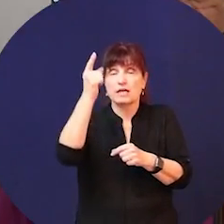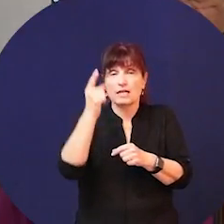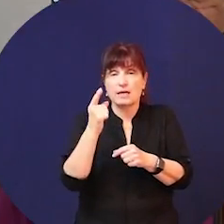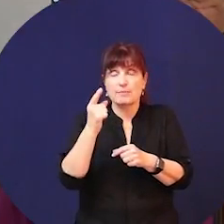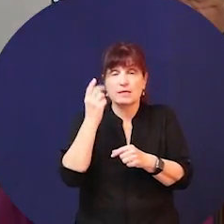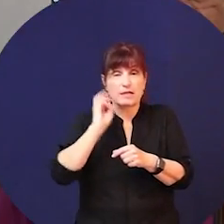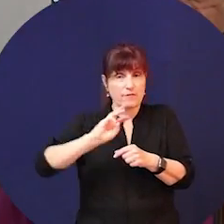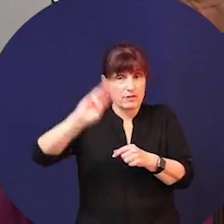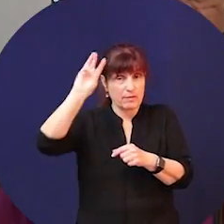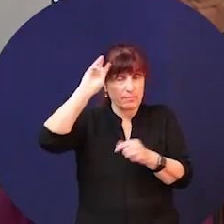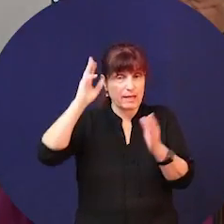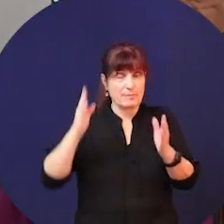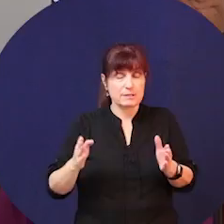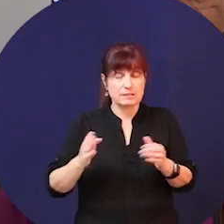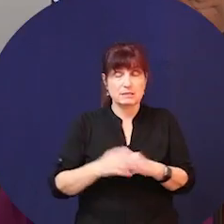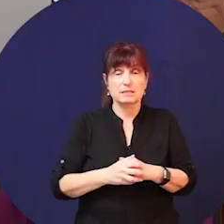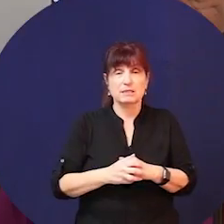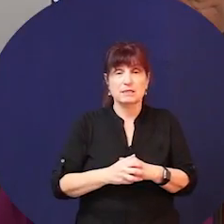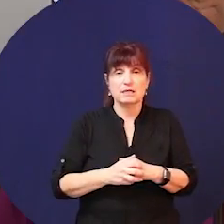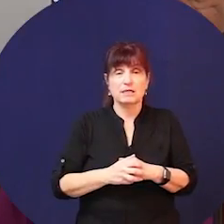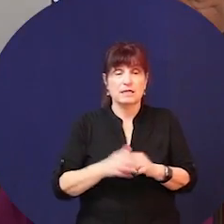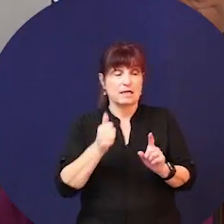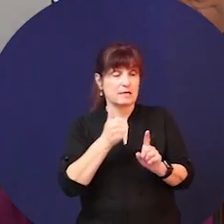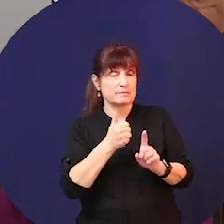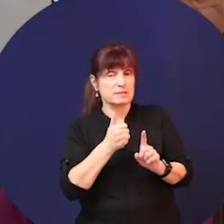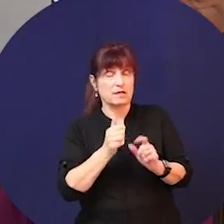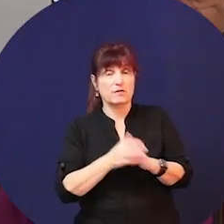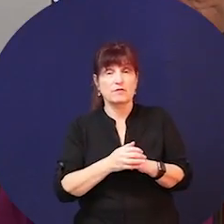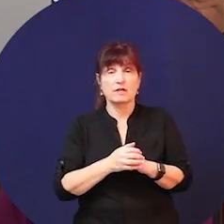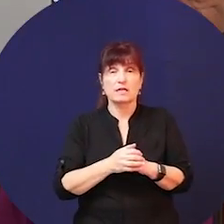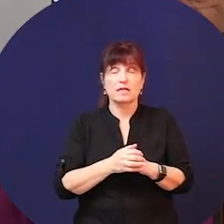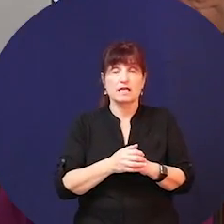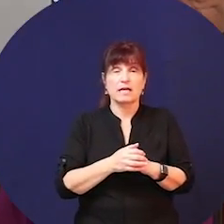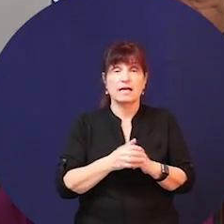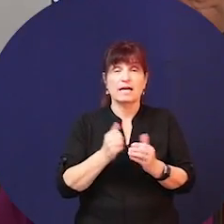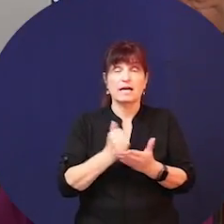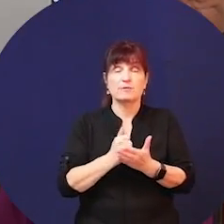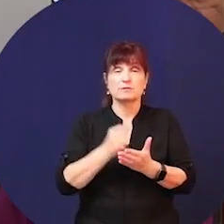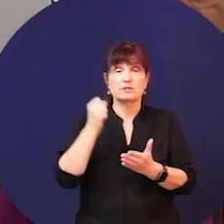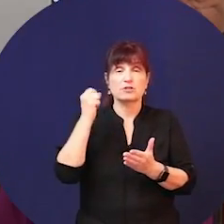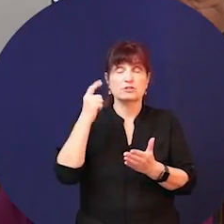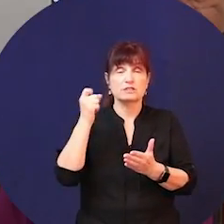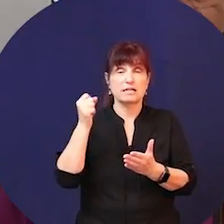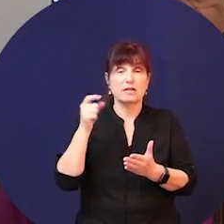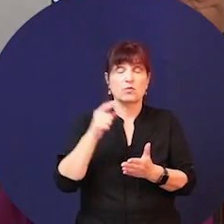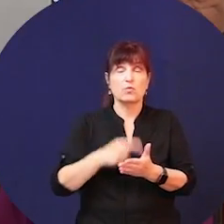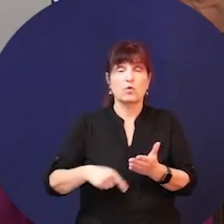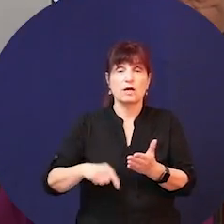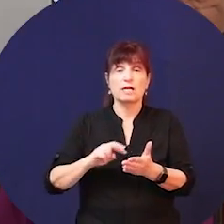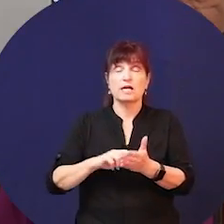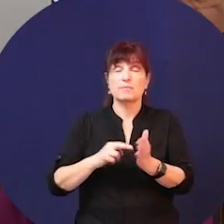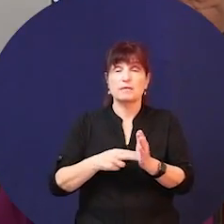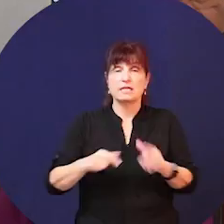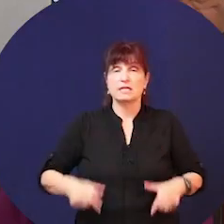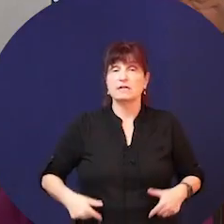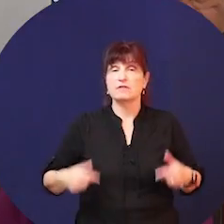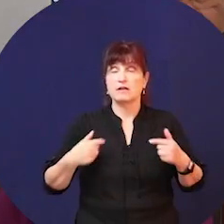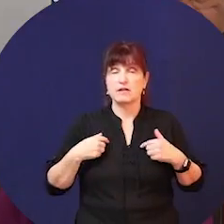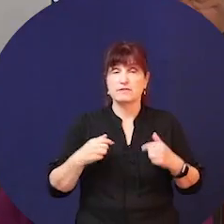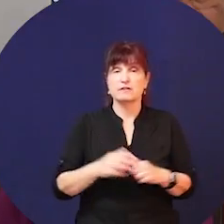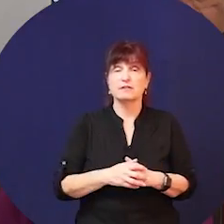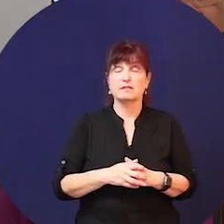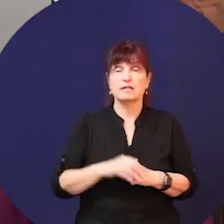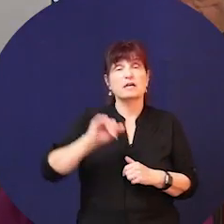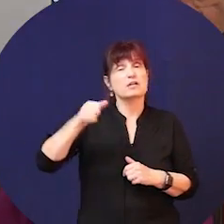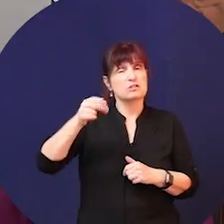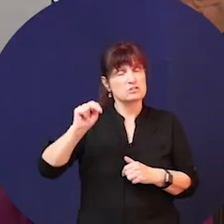is the Baptist who gives us the insight to be able to try to understand what it is we're all about. John, yeah,